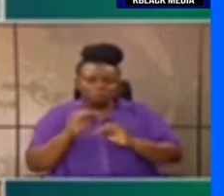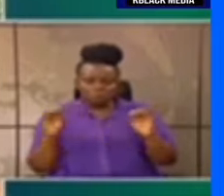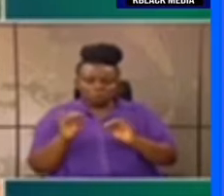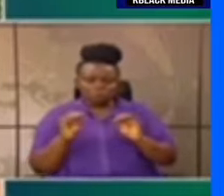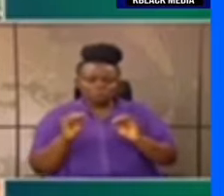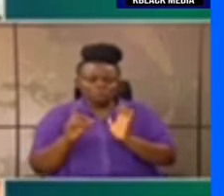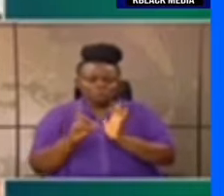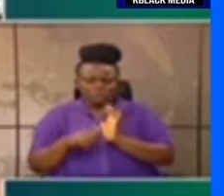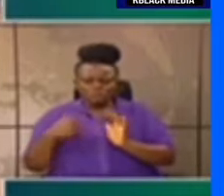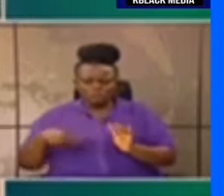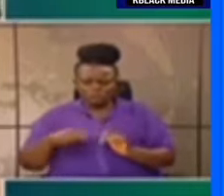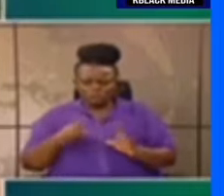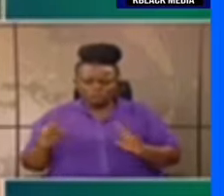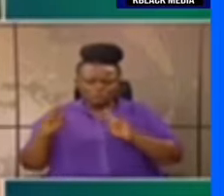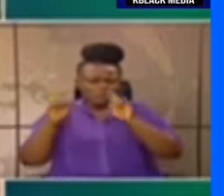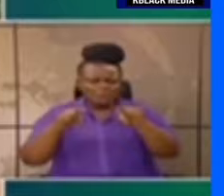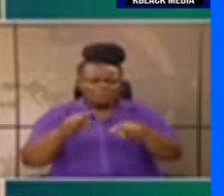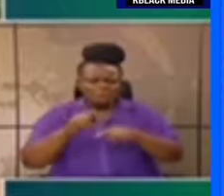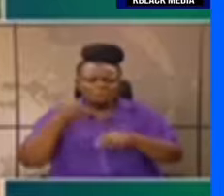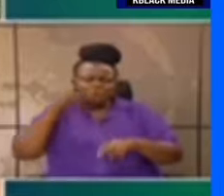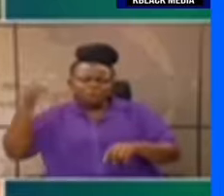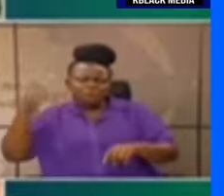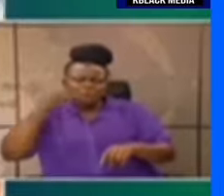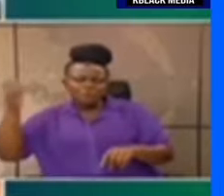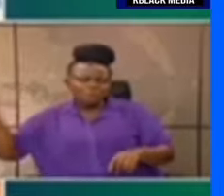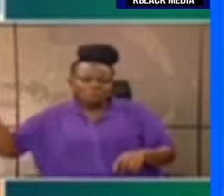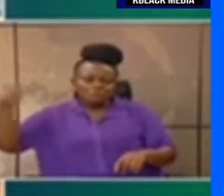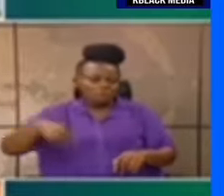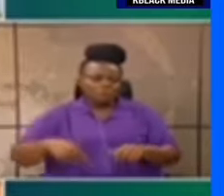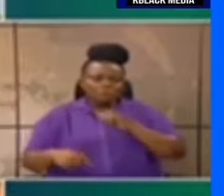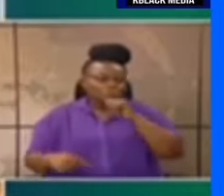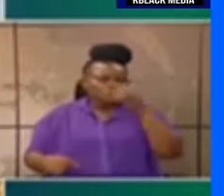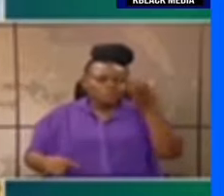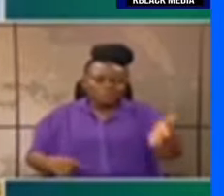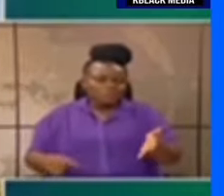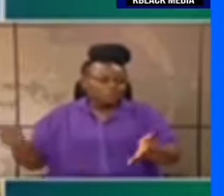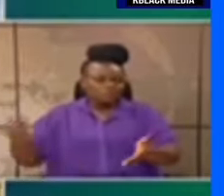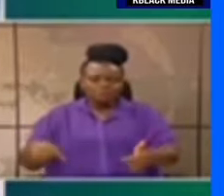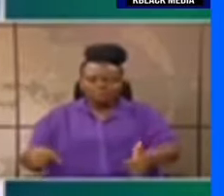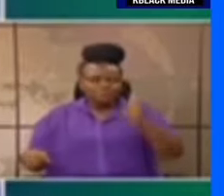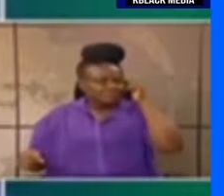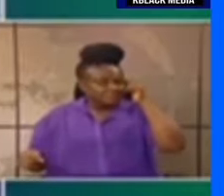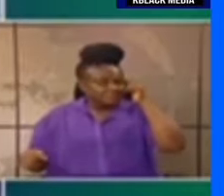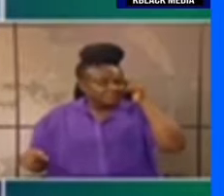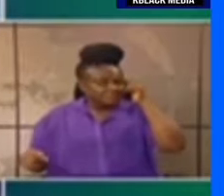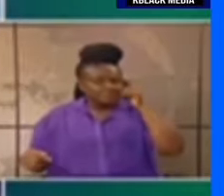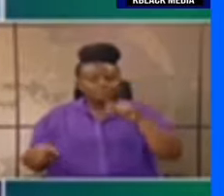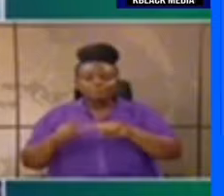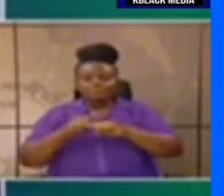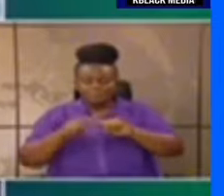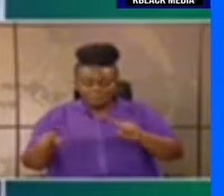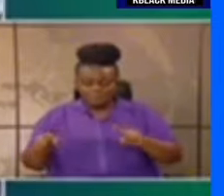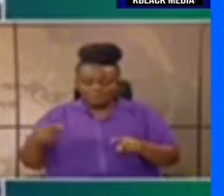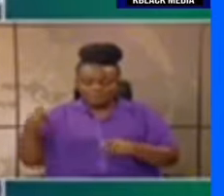mean a more castle of Sajin Rabatuama, no much as I say, Omoko, you know. If you say a deliberate, I need a deliberate, you know, the answer on one